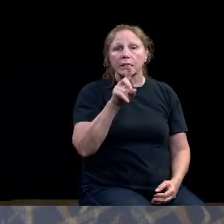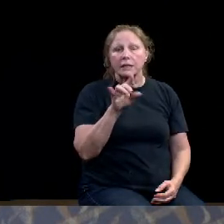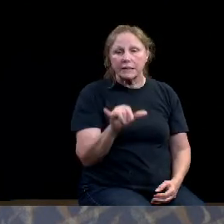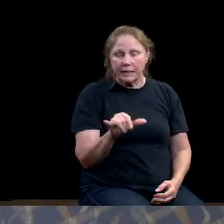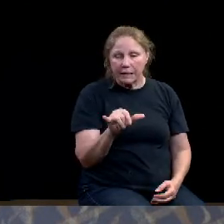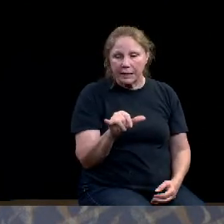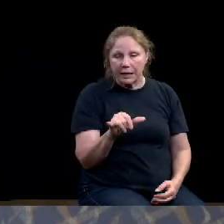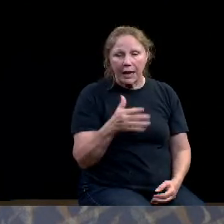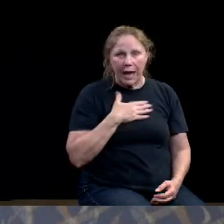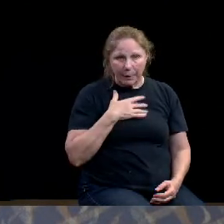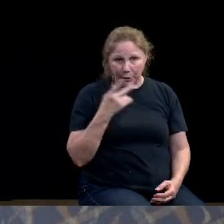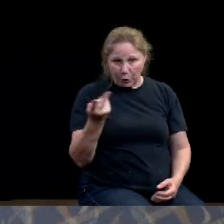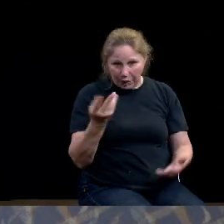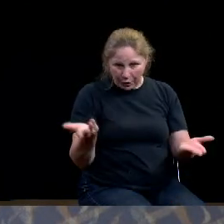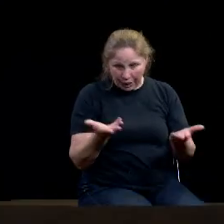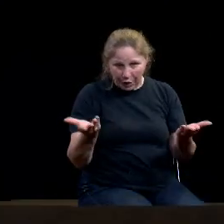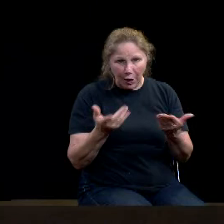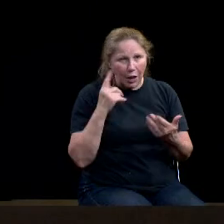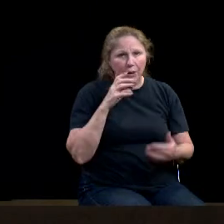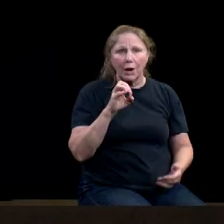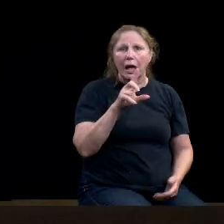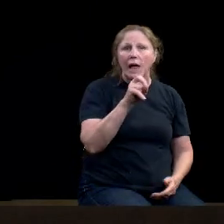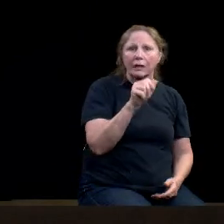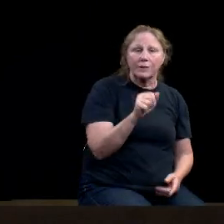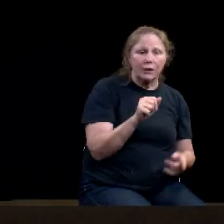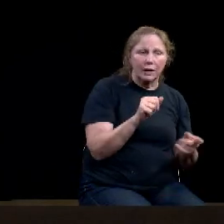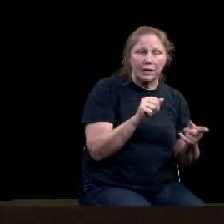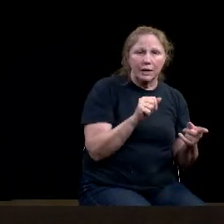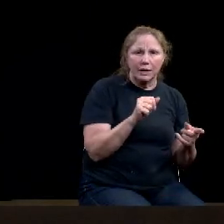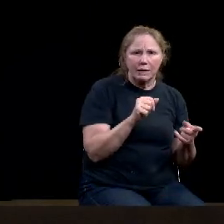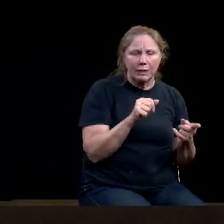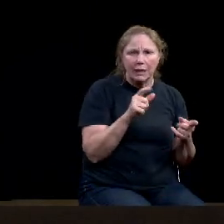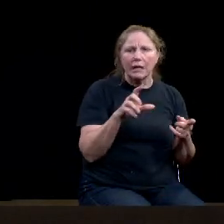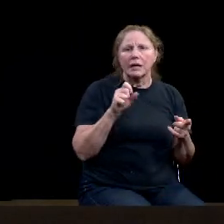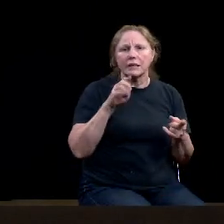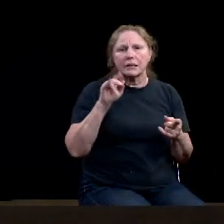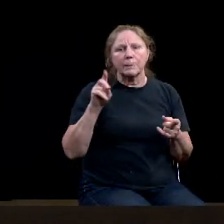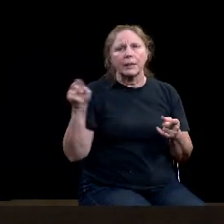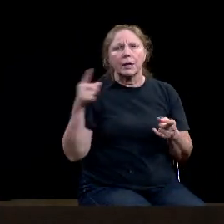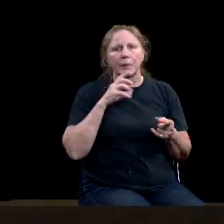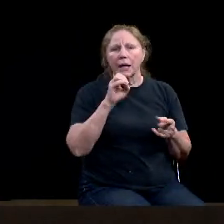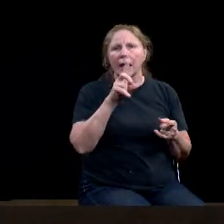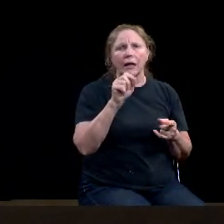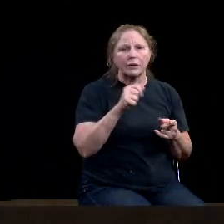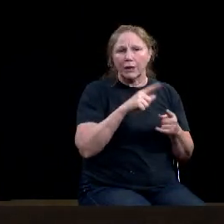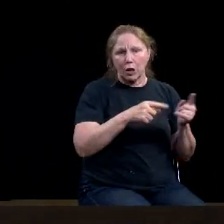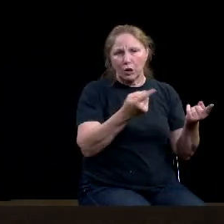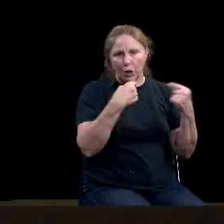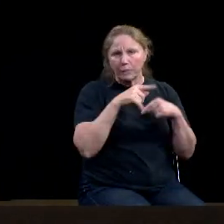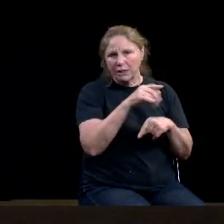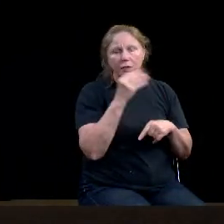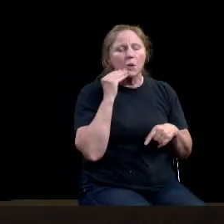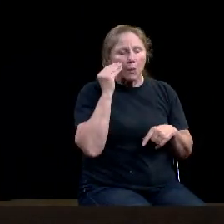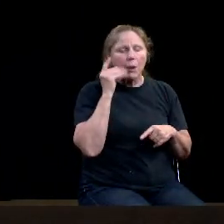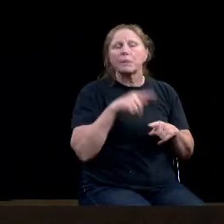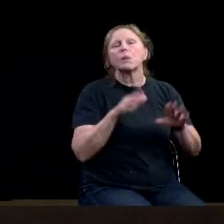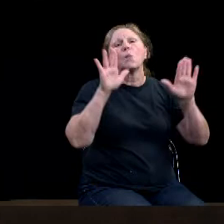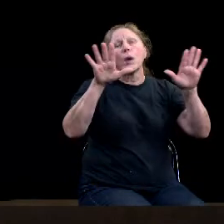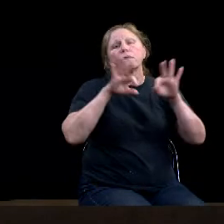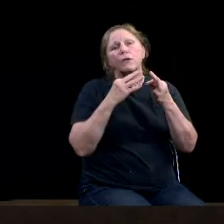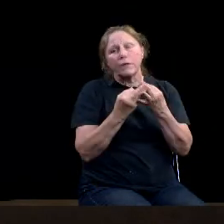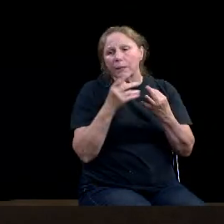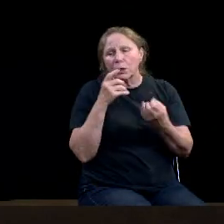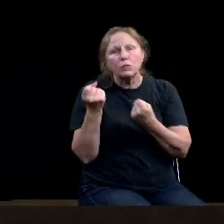have amazing families who are so supportive of you, and I see that behind the scenes and in the front scenes too. And